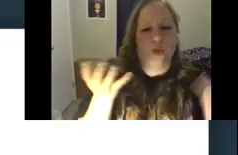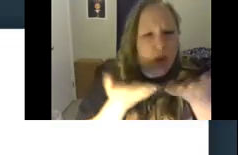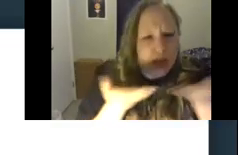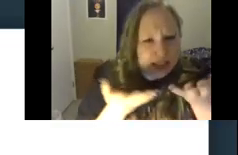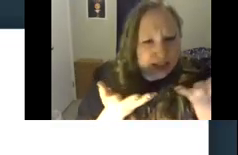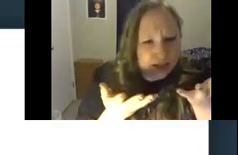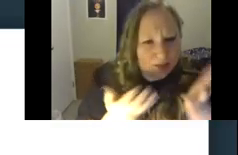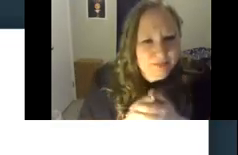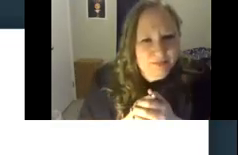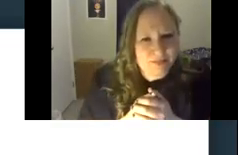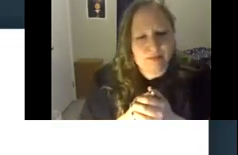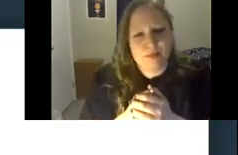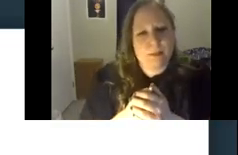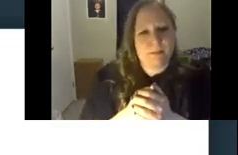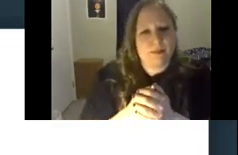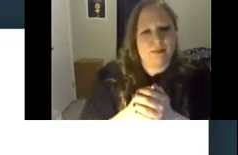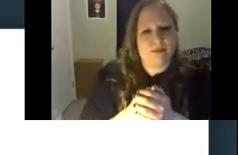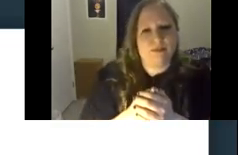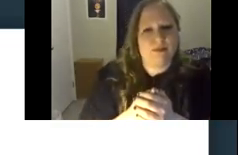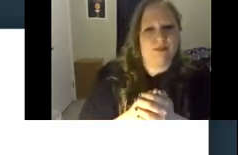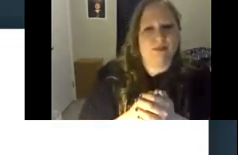and then what?